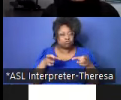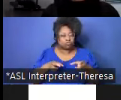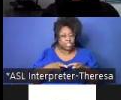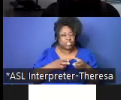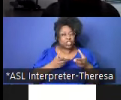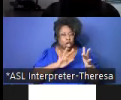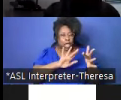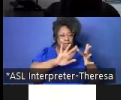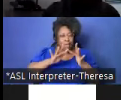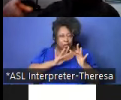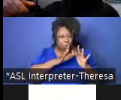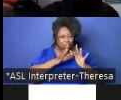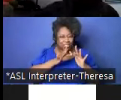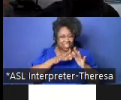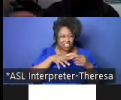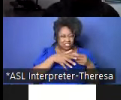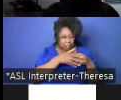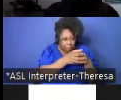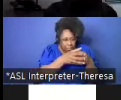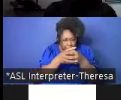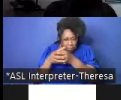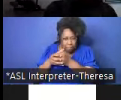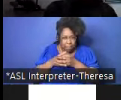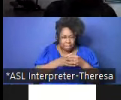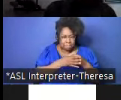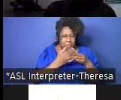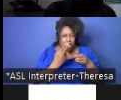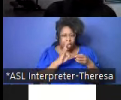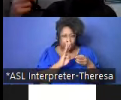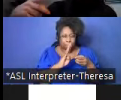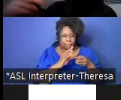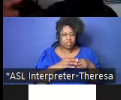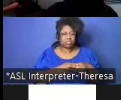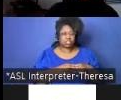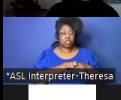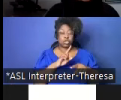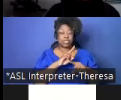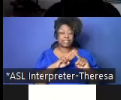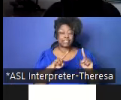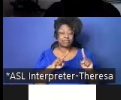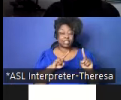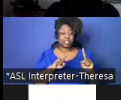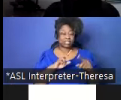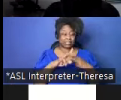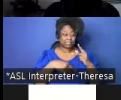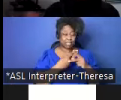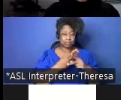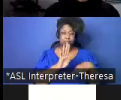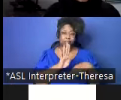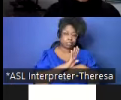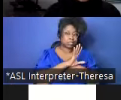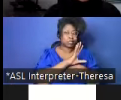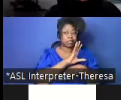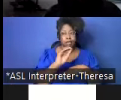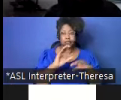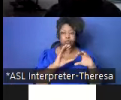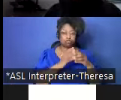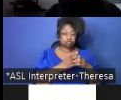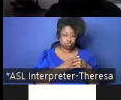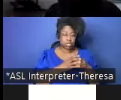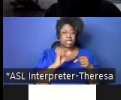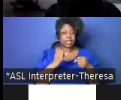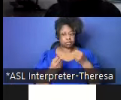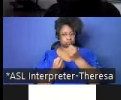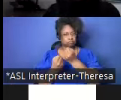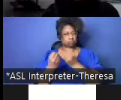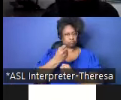resilience hubs so that different entities can support one another across the region. Some